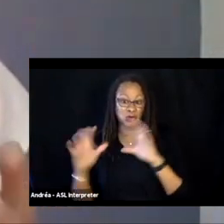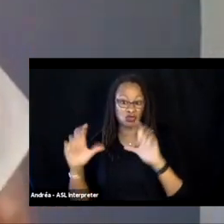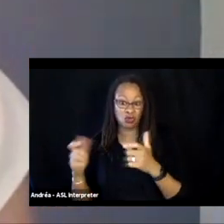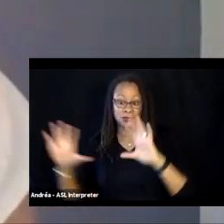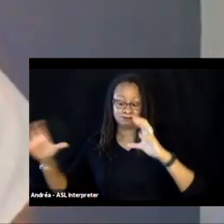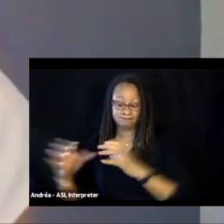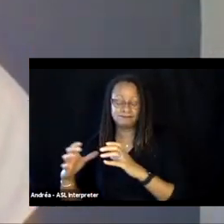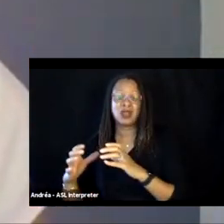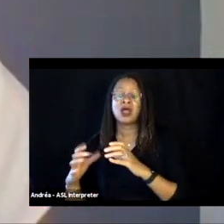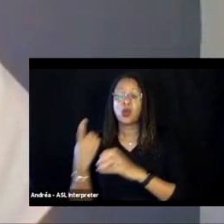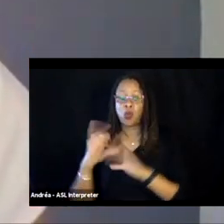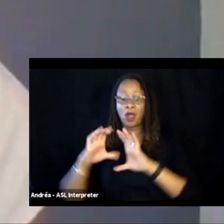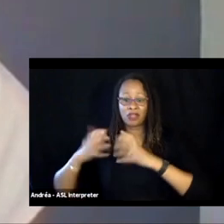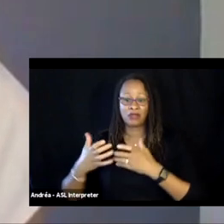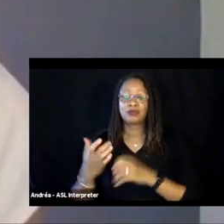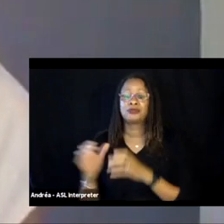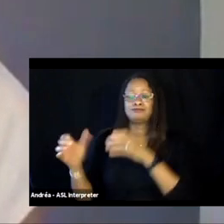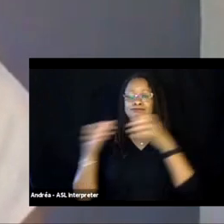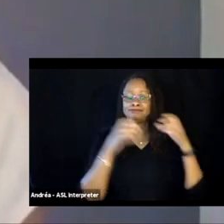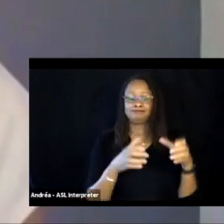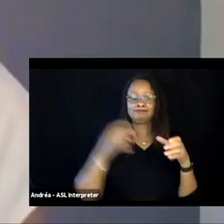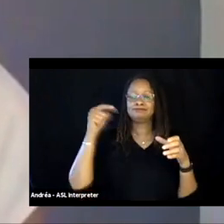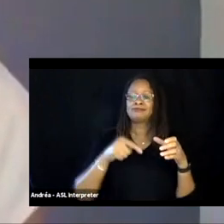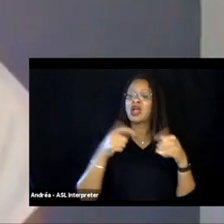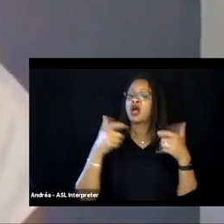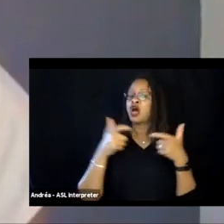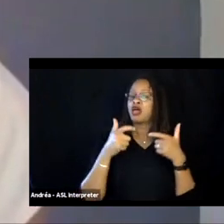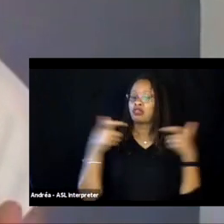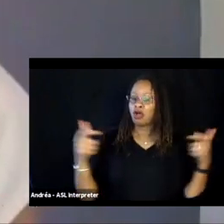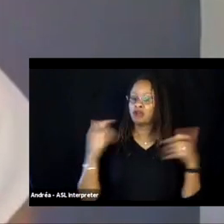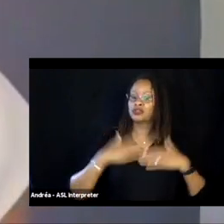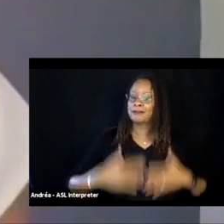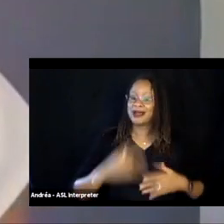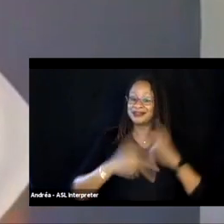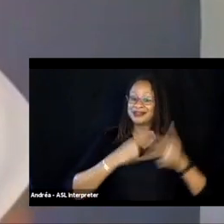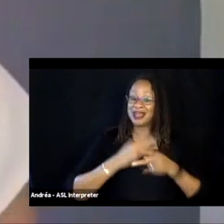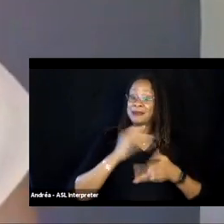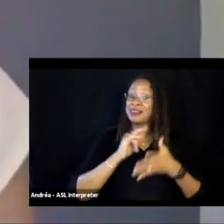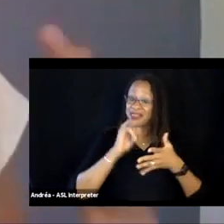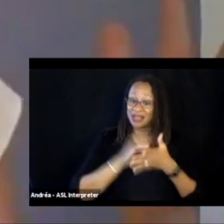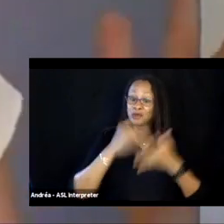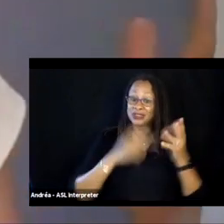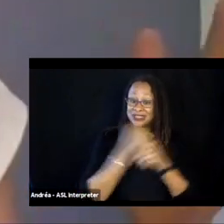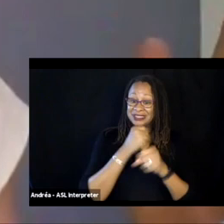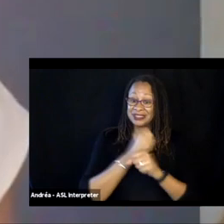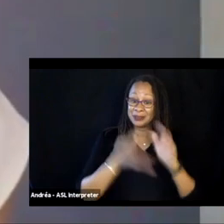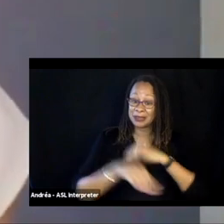together into 1 category that we call large body types. So that's what these stats are based on. So